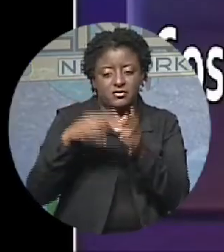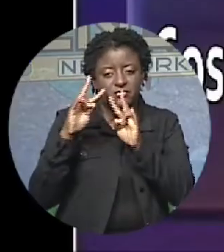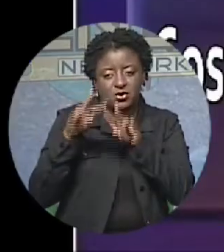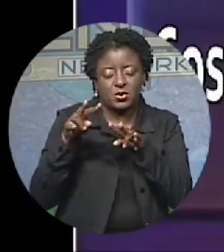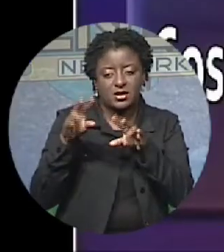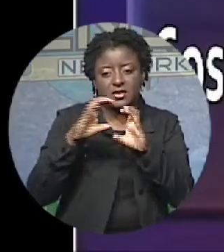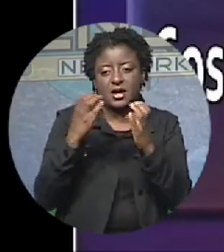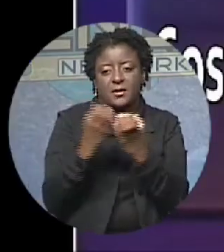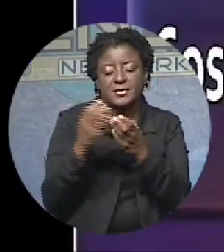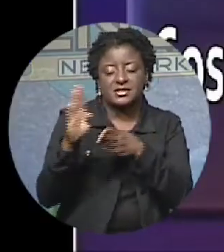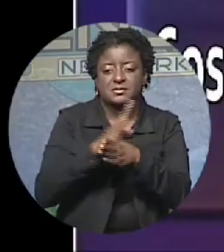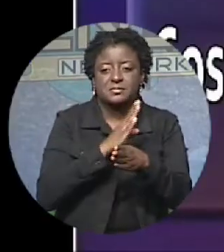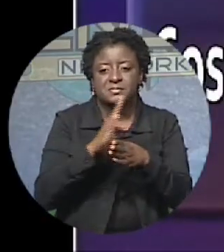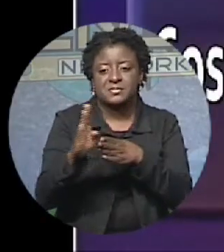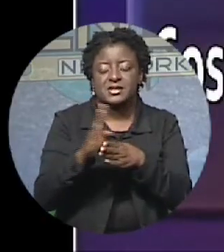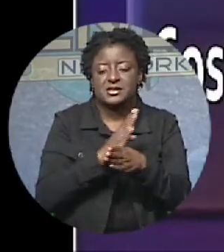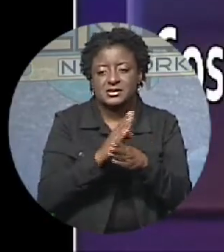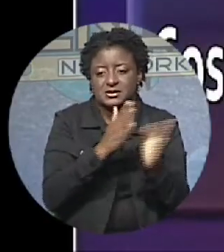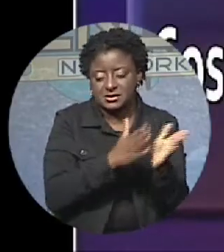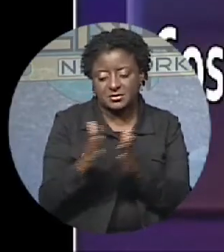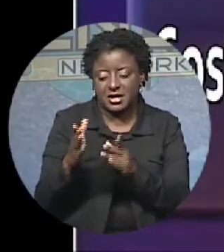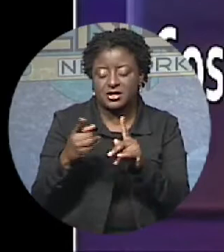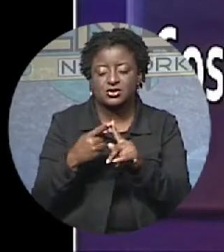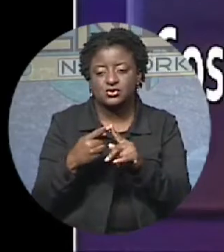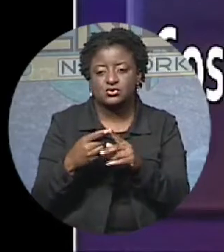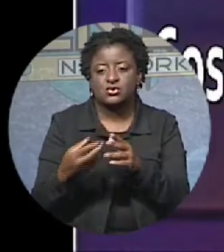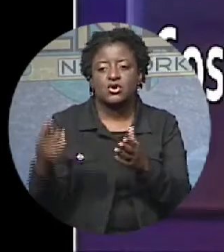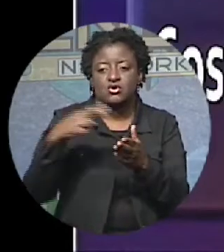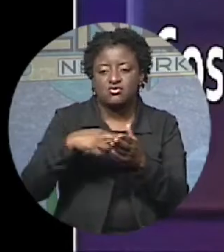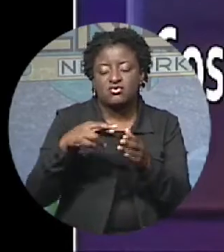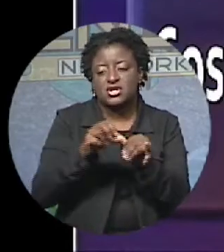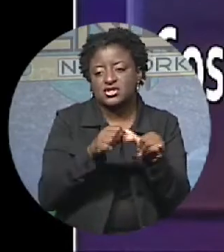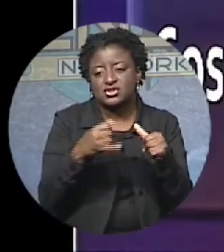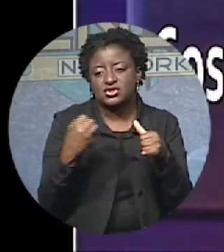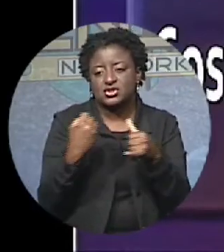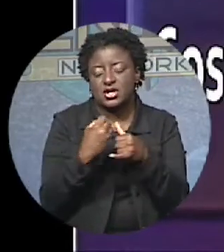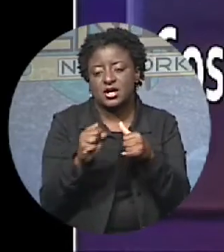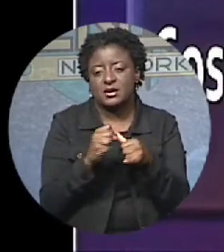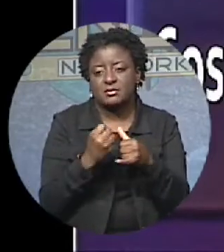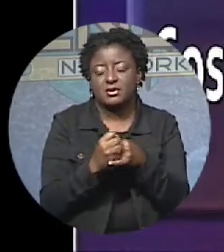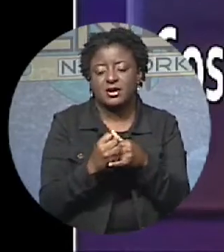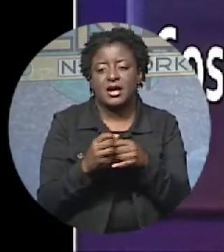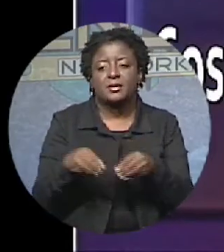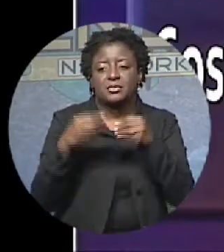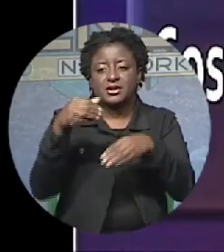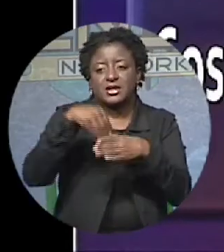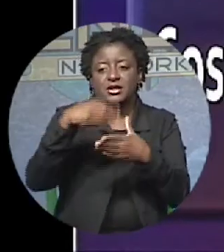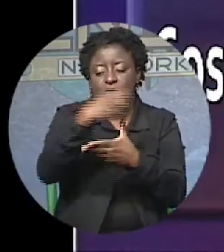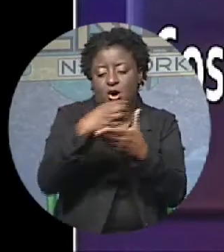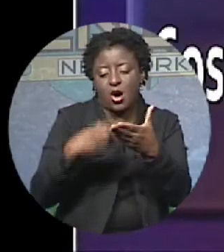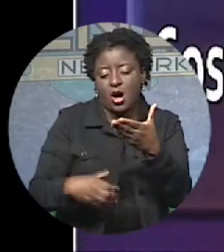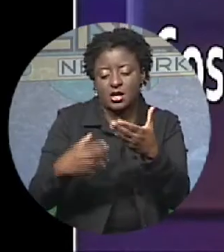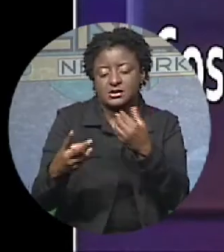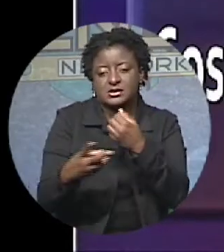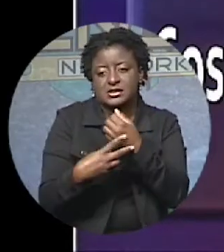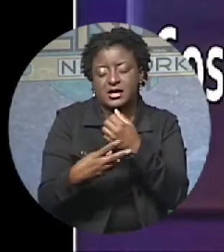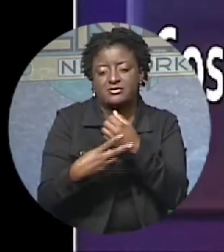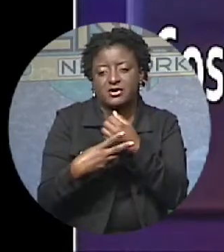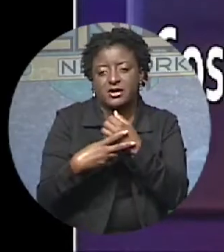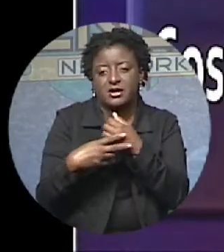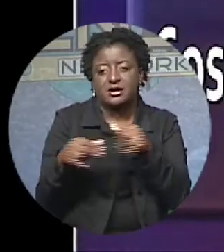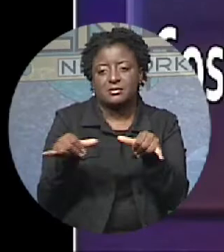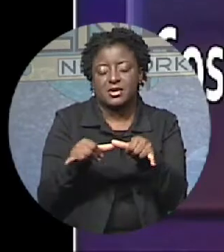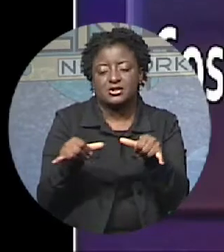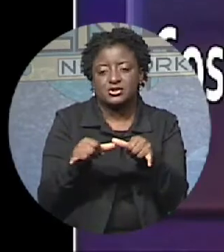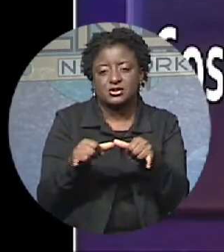help reshape the airline's direction in order to provide additional services and implement cost-saving measures. Already $20 million